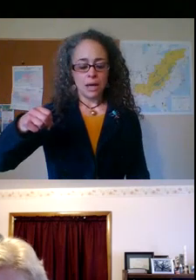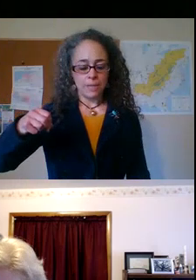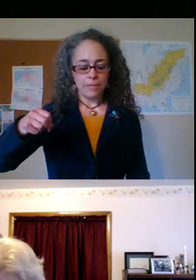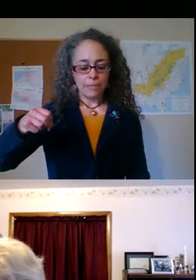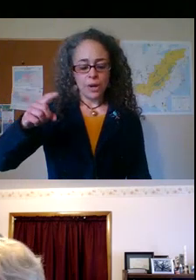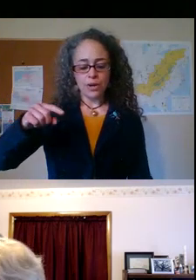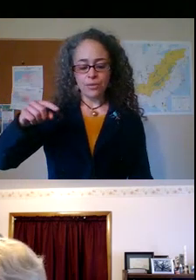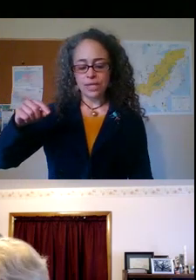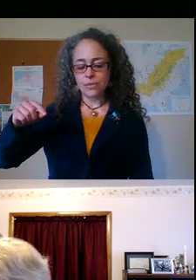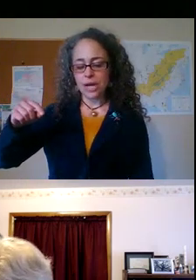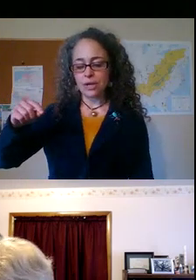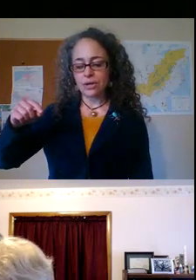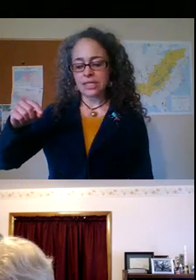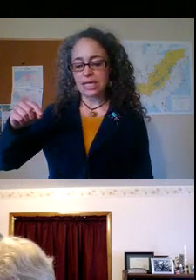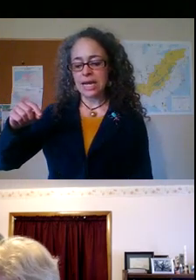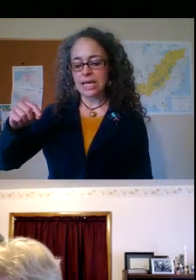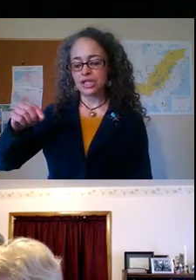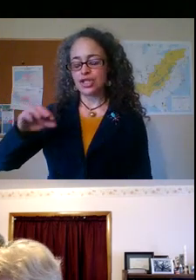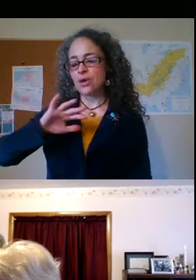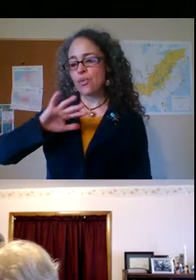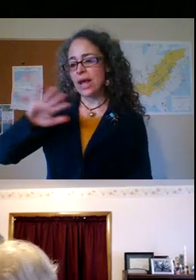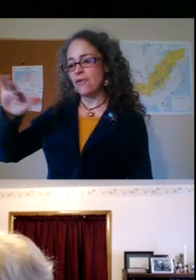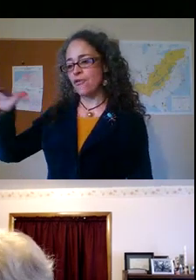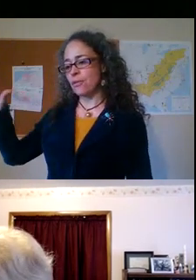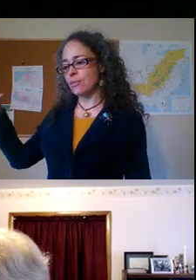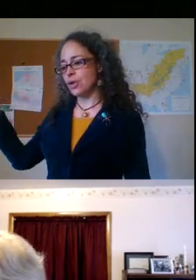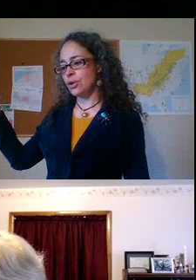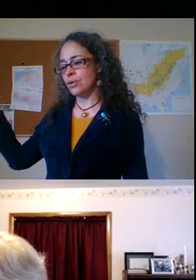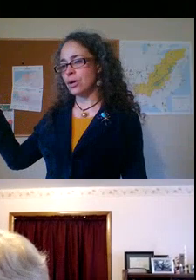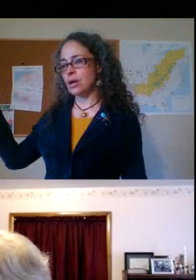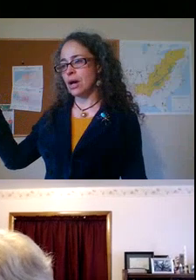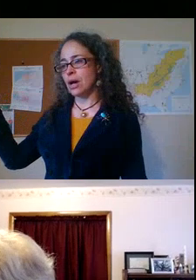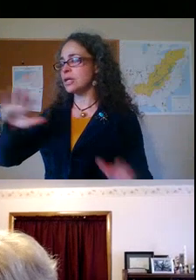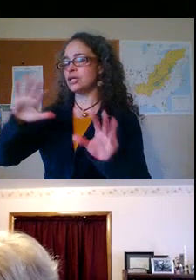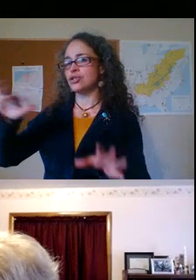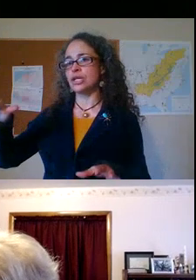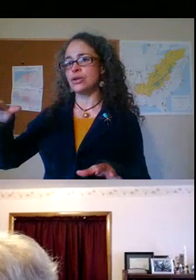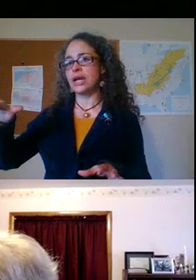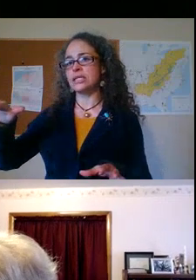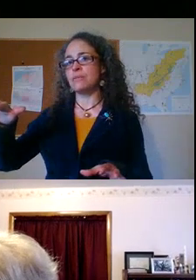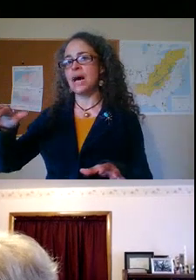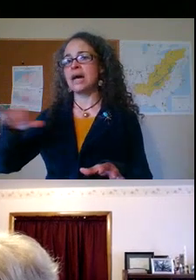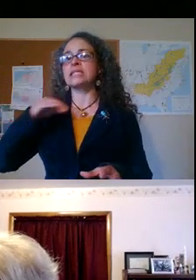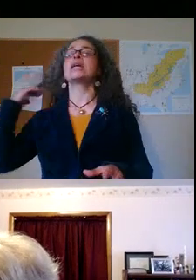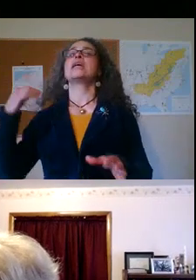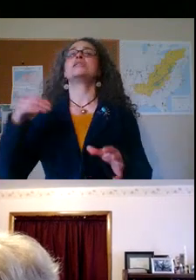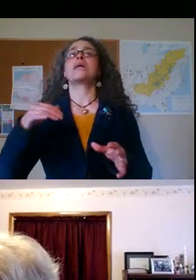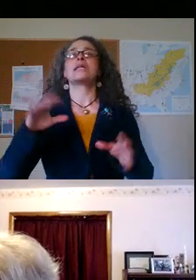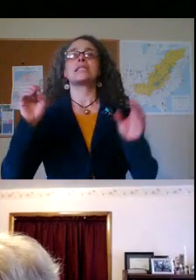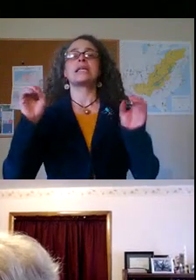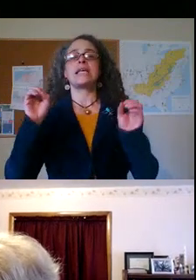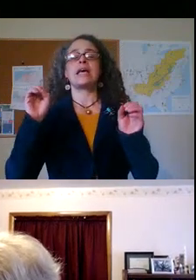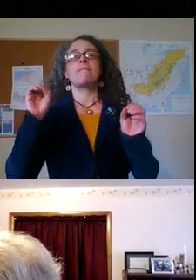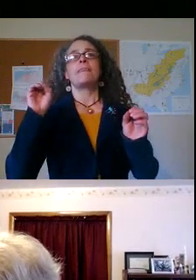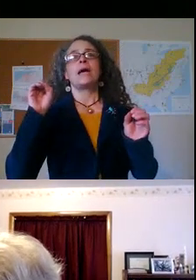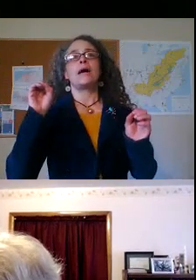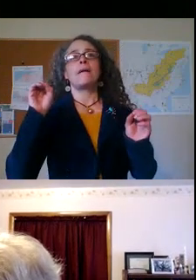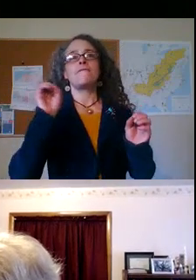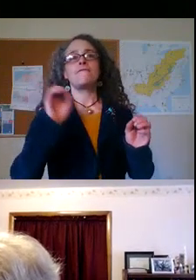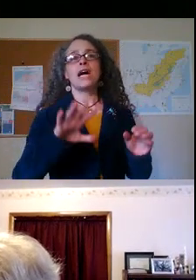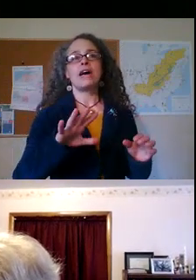funding. Part of the reason why New York State has shied away from construction grants in the past is because, let's